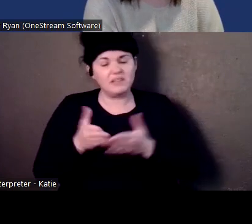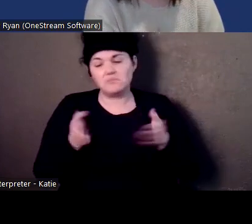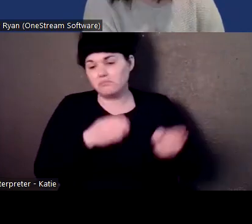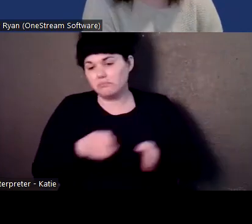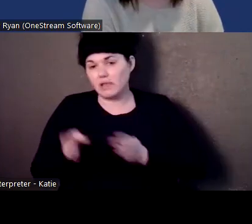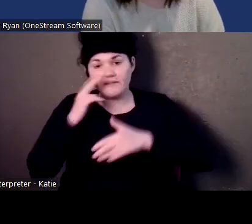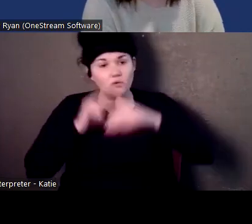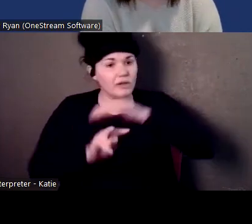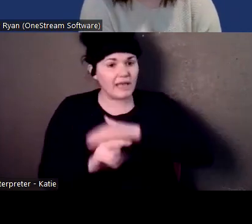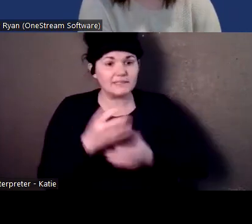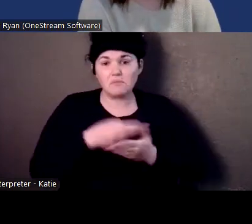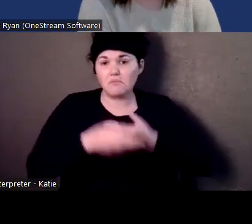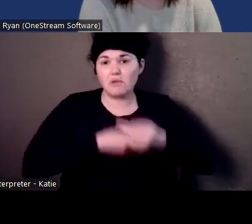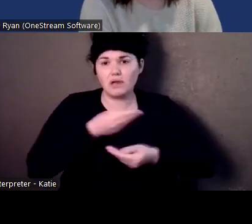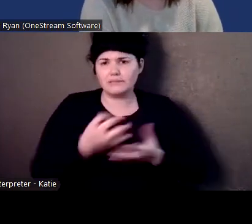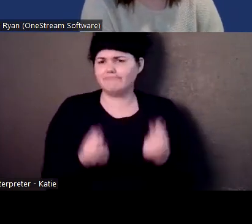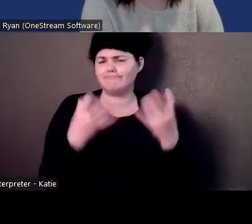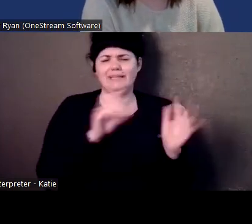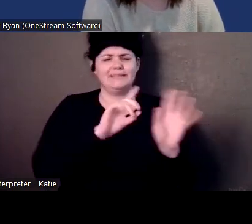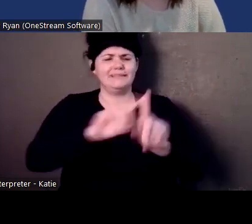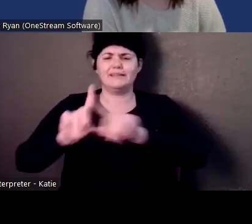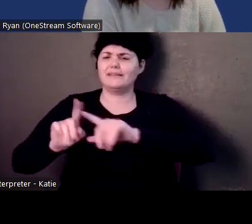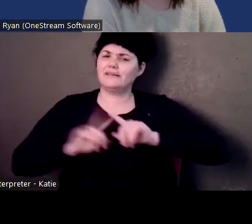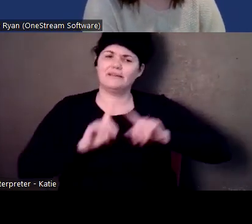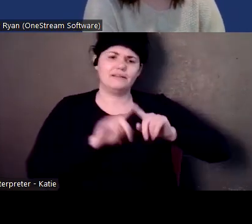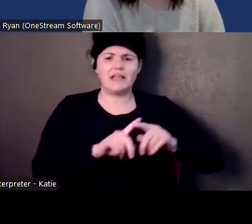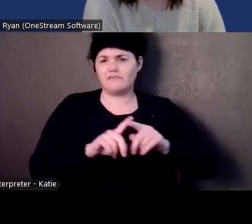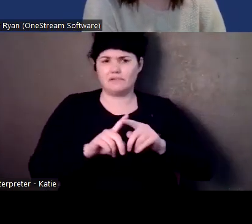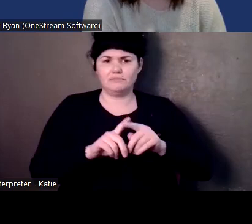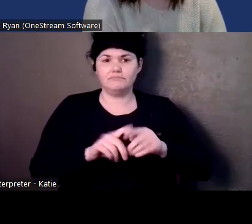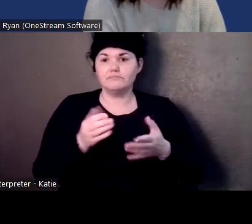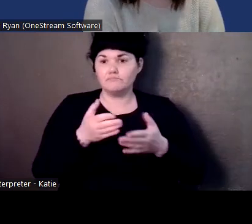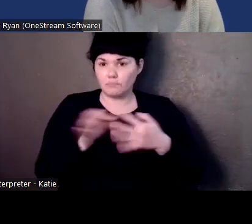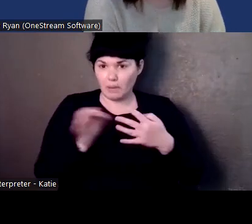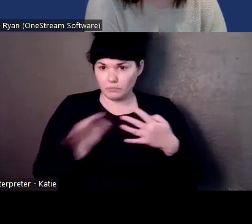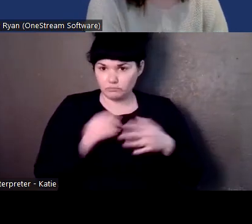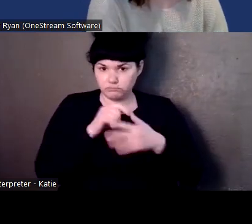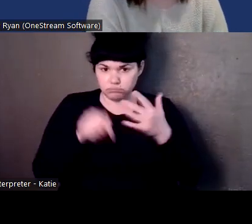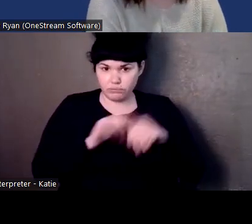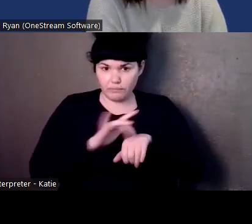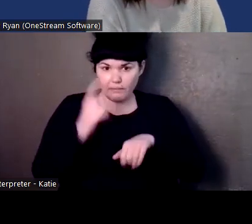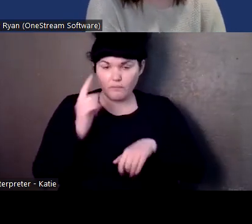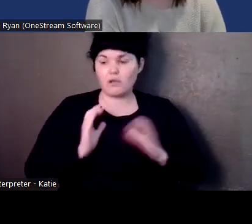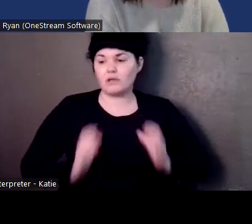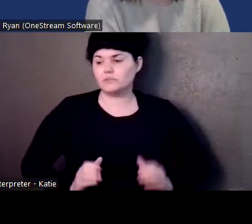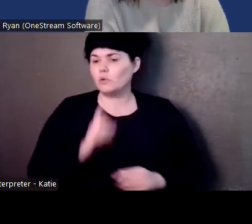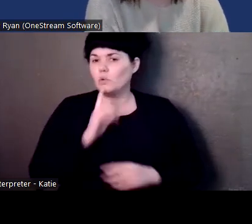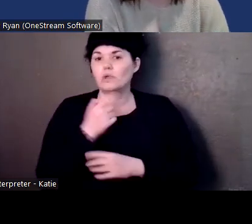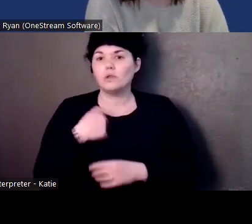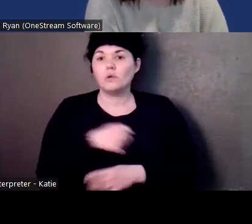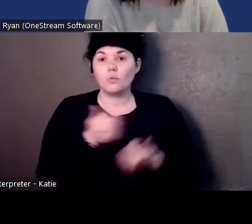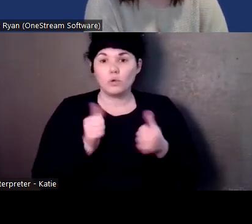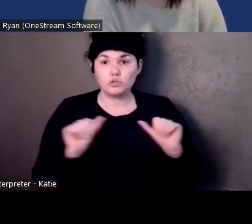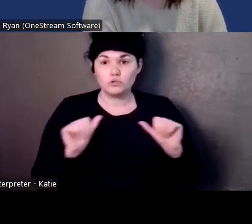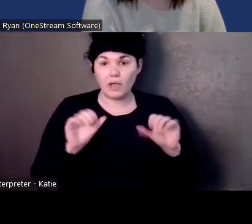about 50 plus other different solutions that are available to our customers. Really what we're trying to do in the vision that we